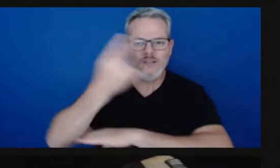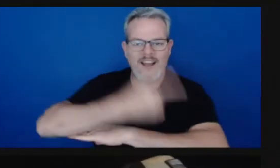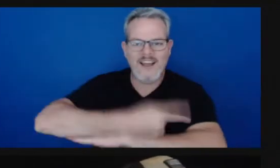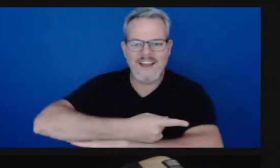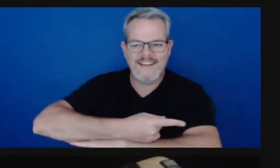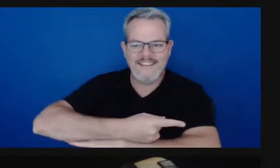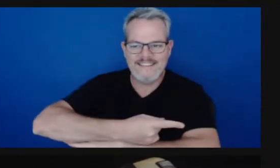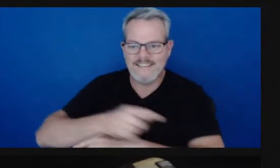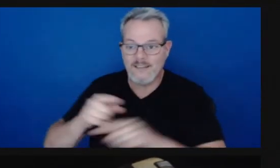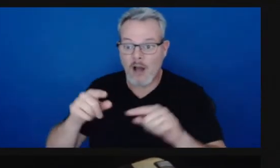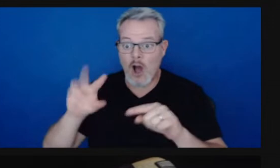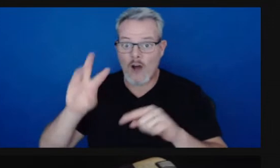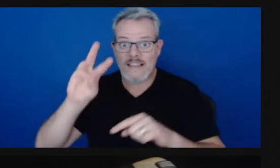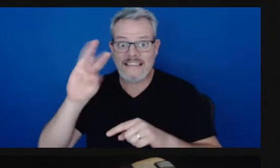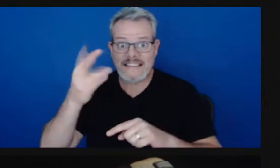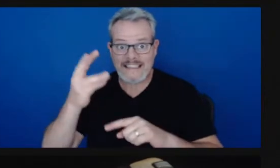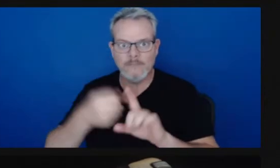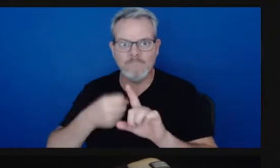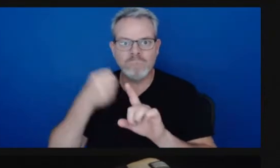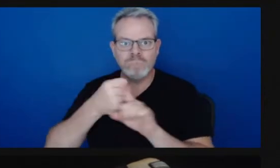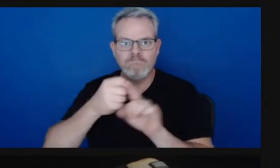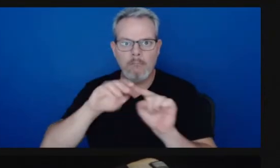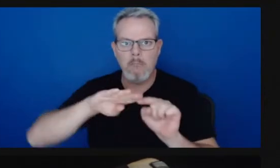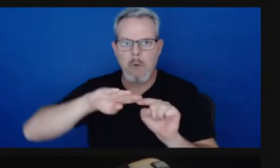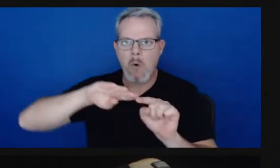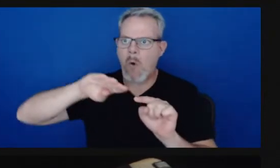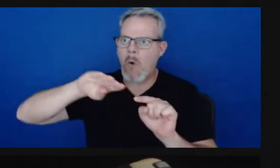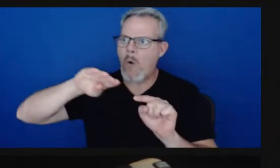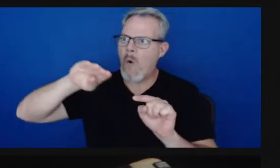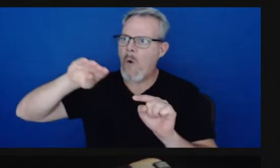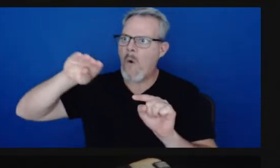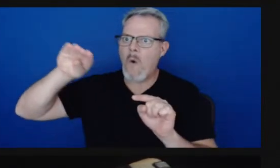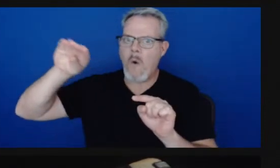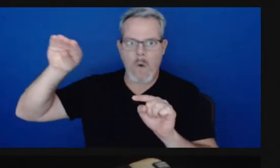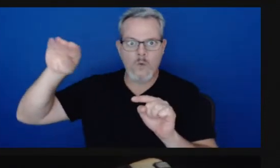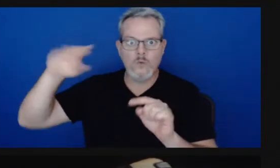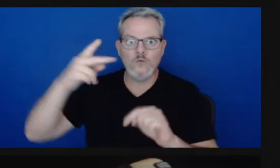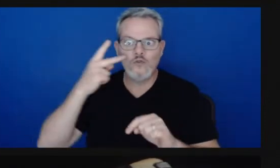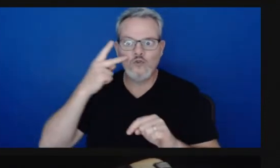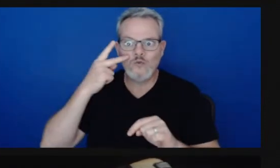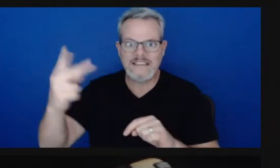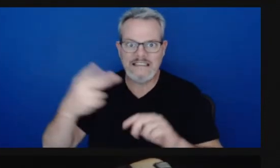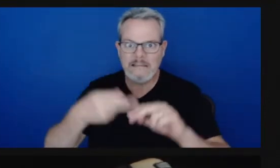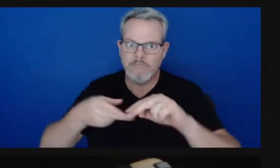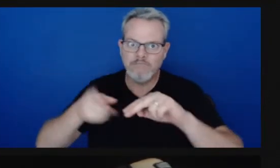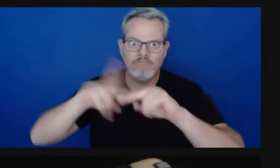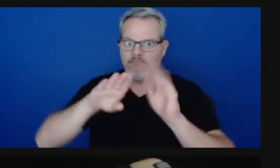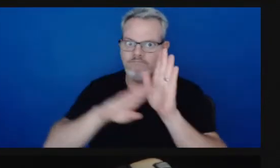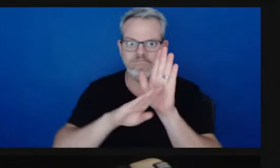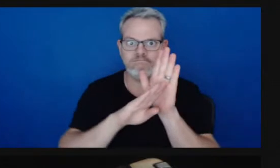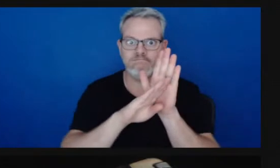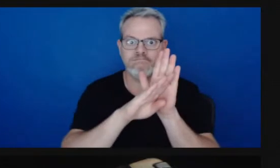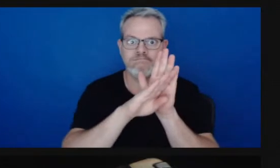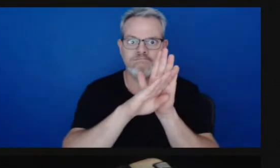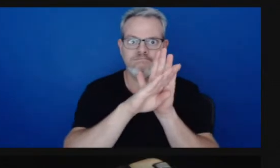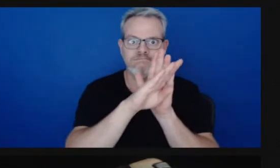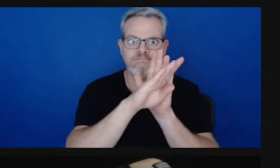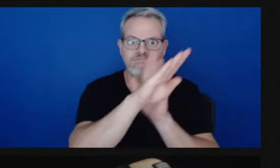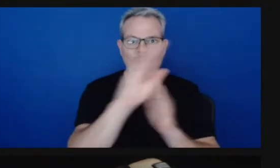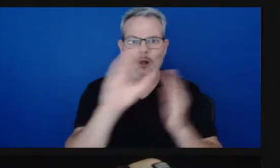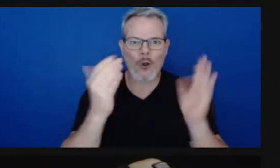in the volcano that's occurred since then. And now you can see how much steeper it's come up than any time over the past